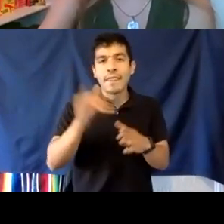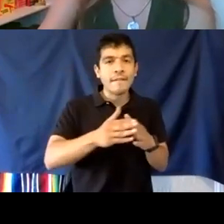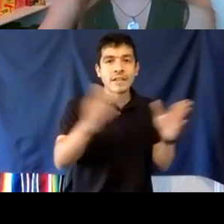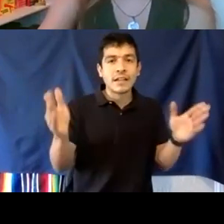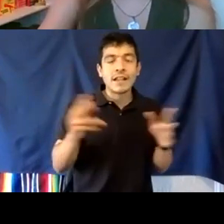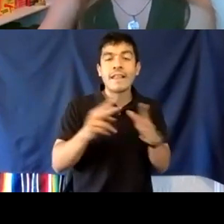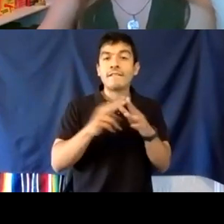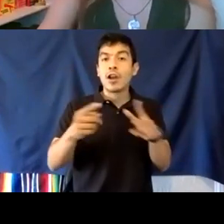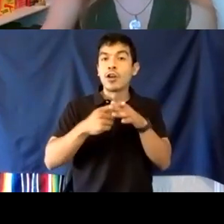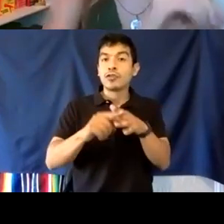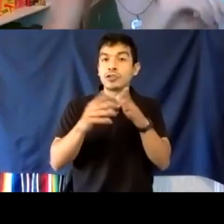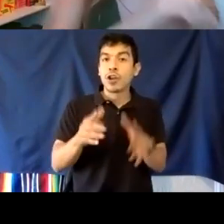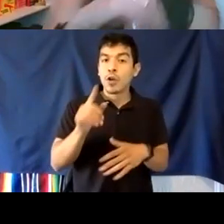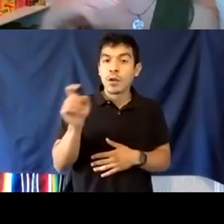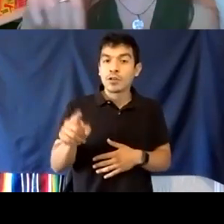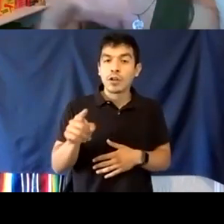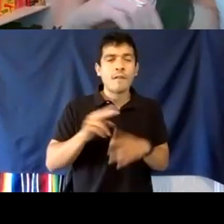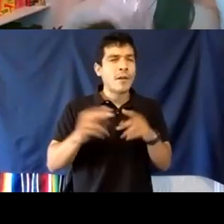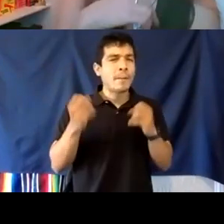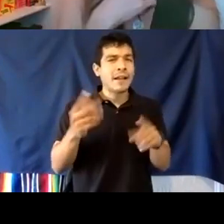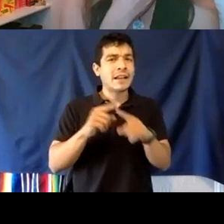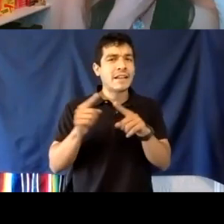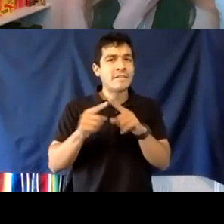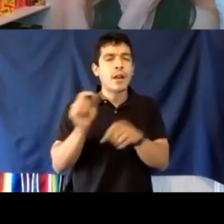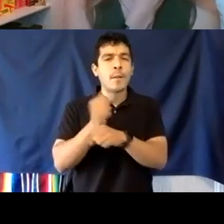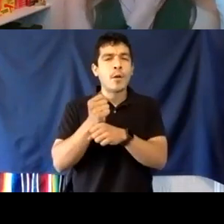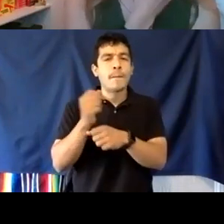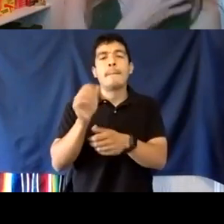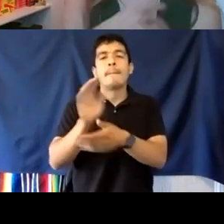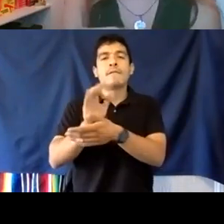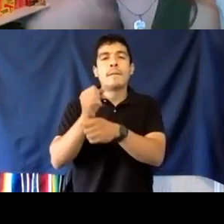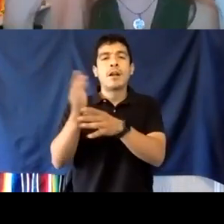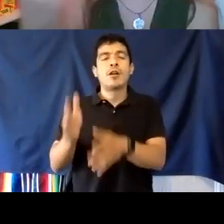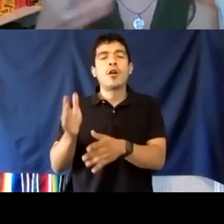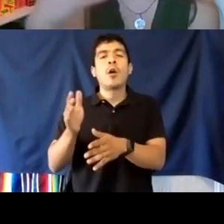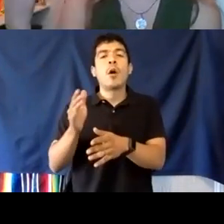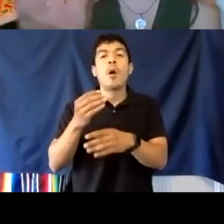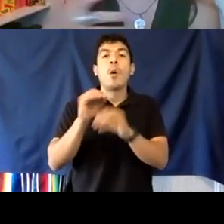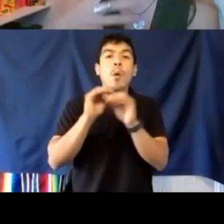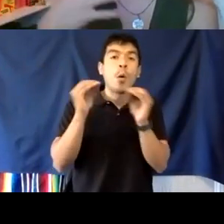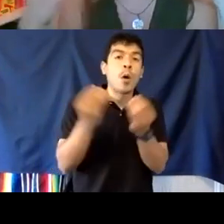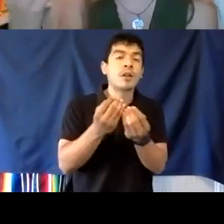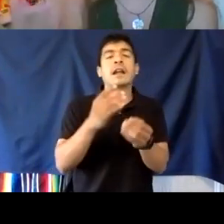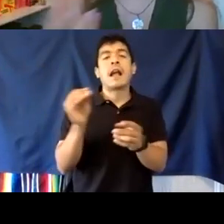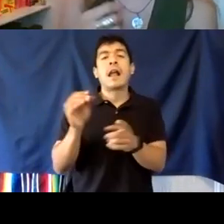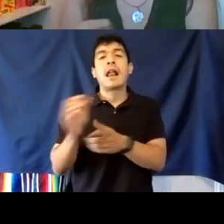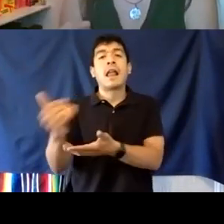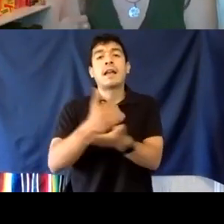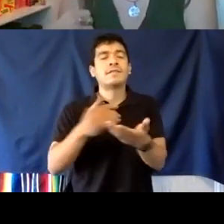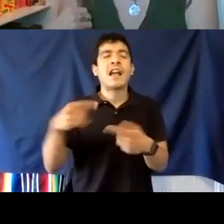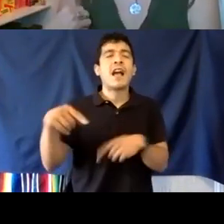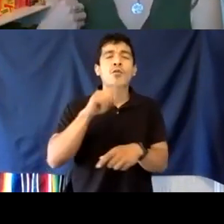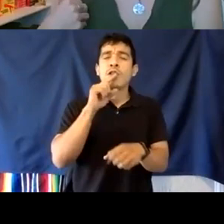original questions from many different filmmaker organizations and collectives. And then, of course, we, you know, worked really hard